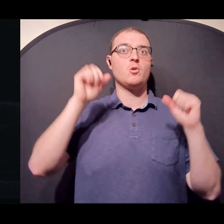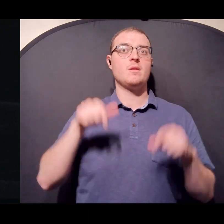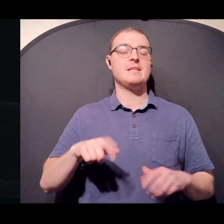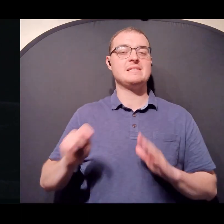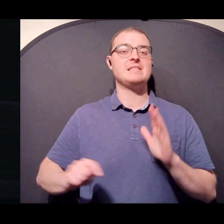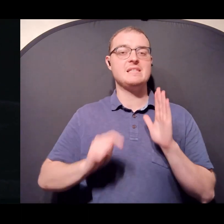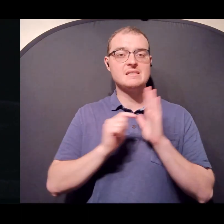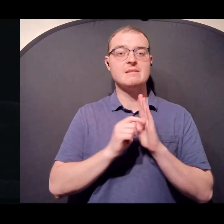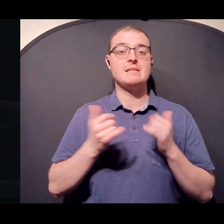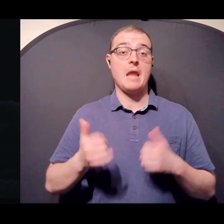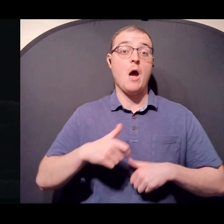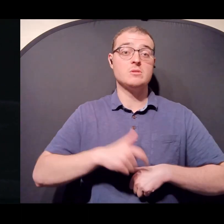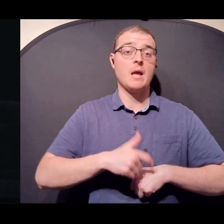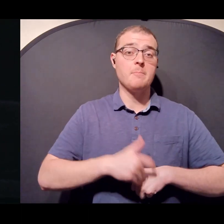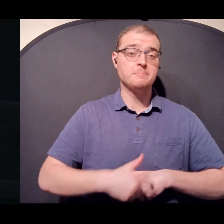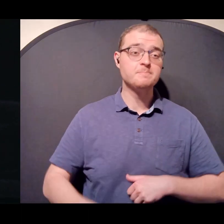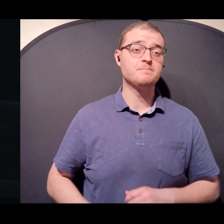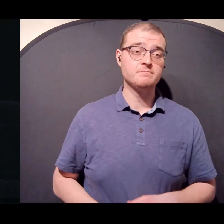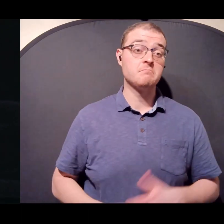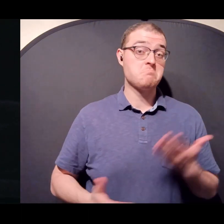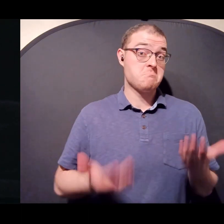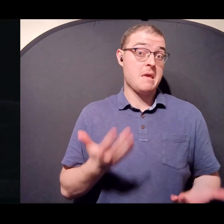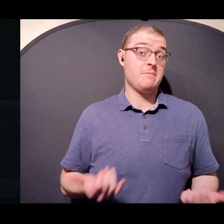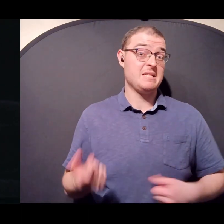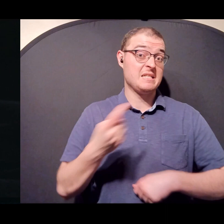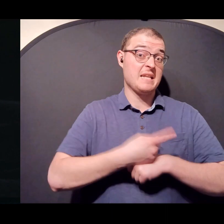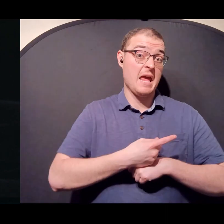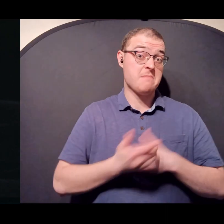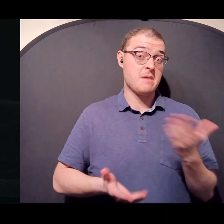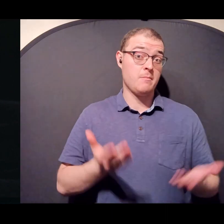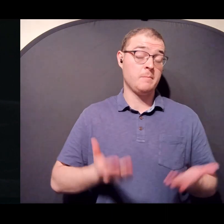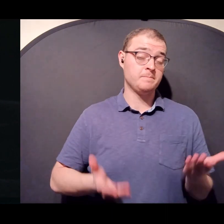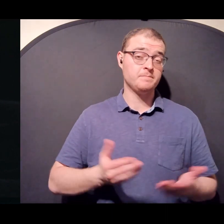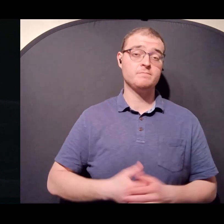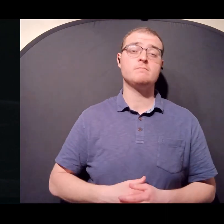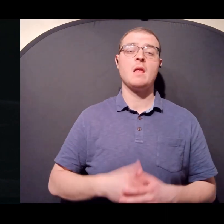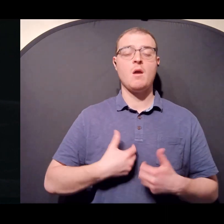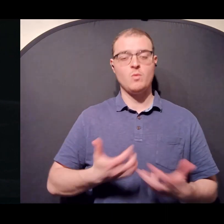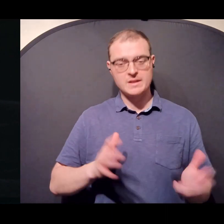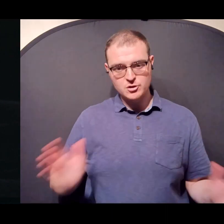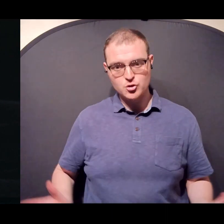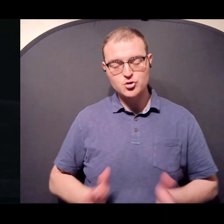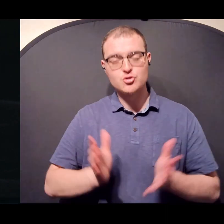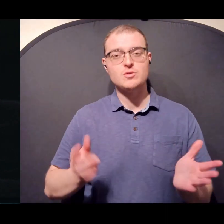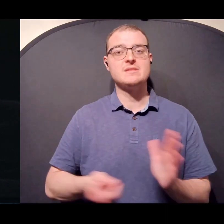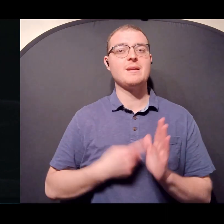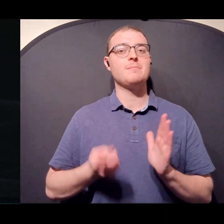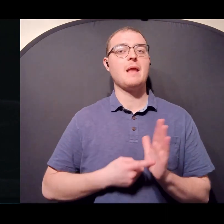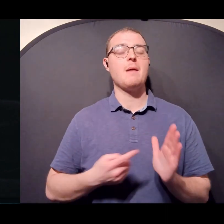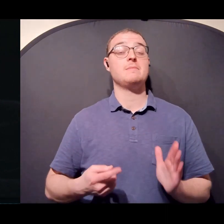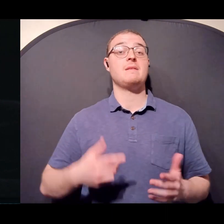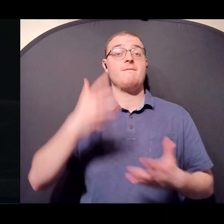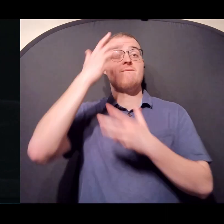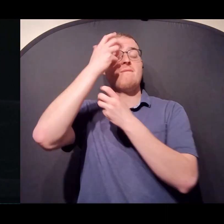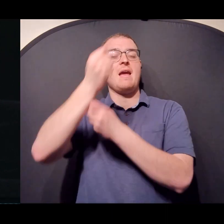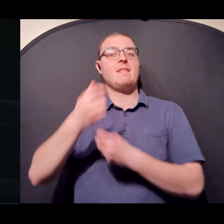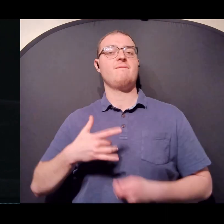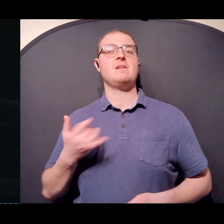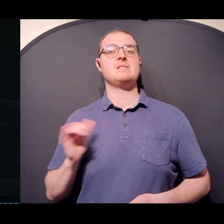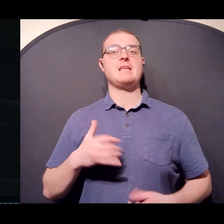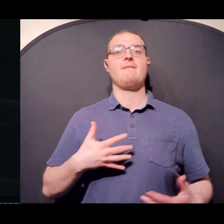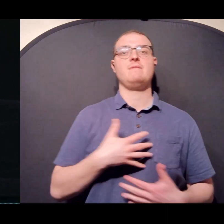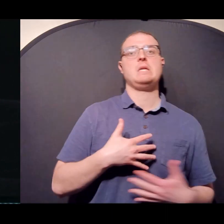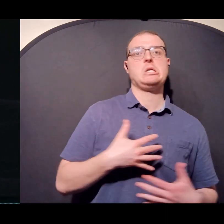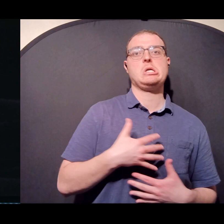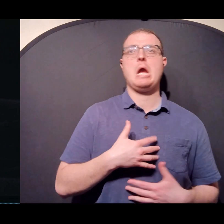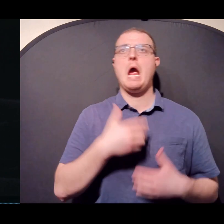miracle this season. This is the season. This is the time. And this may be the day. But can I encourage you, faith sometimes feels like